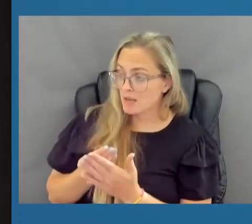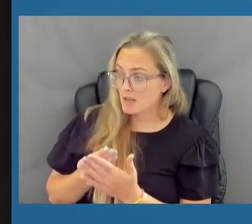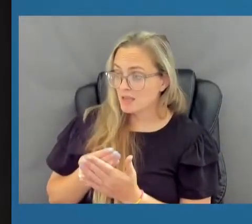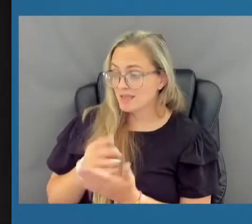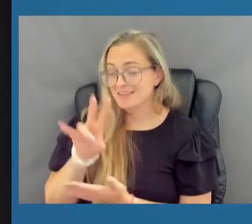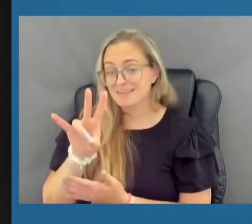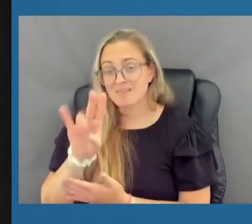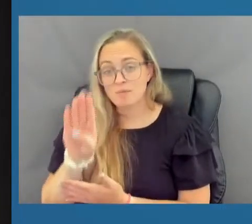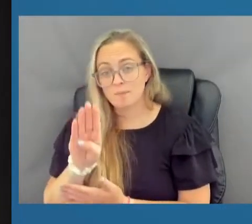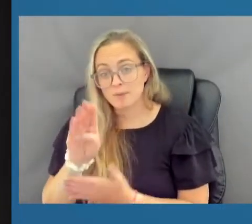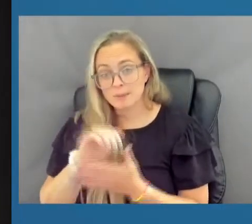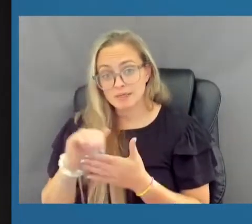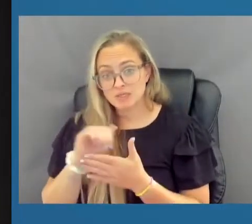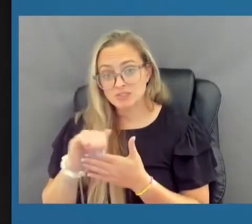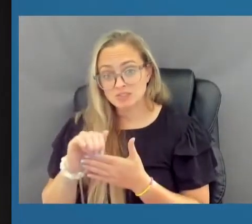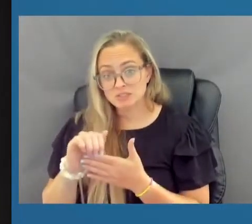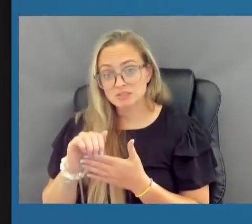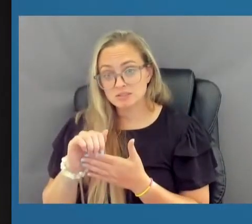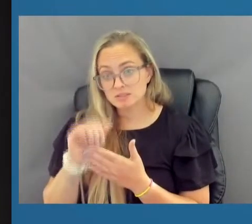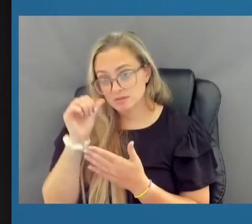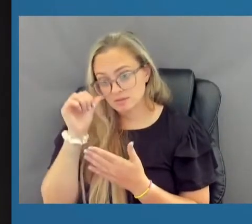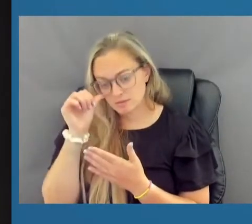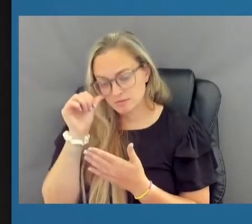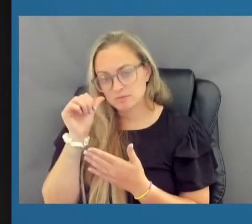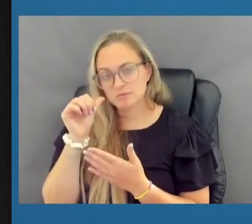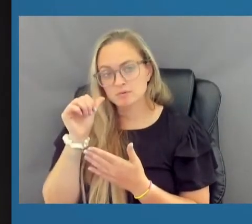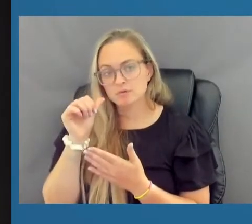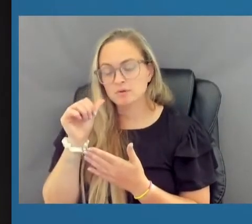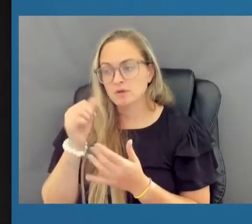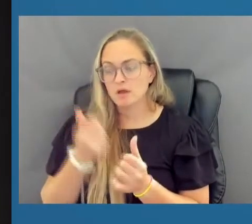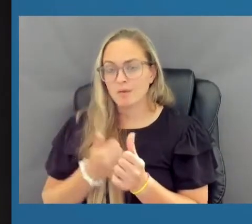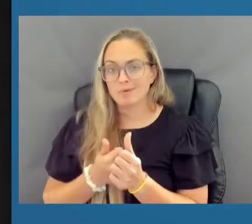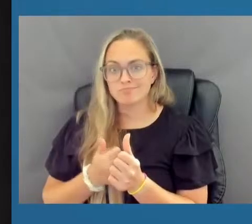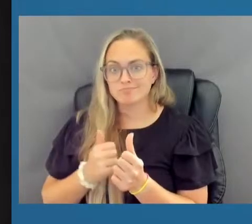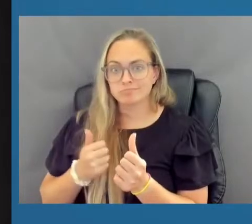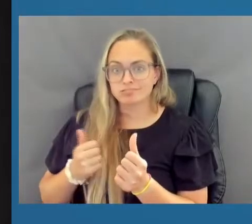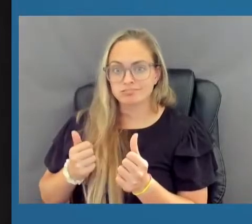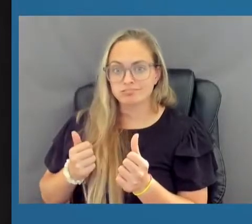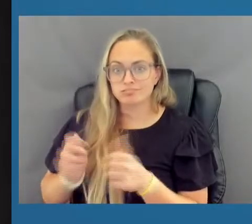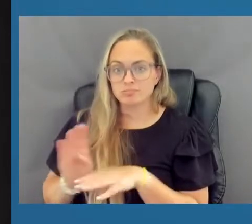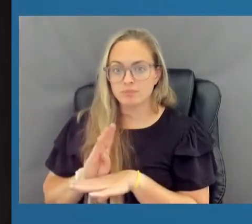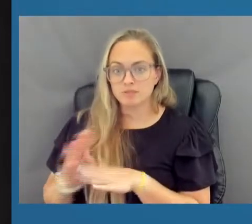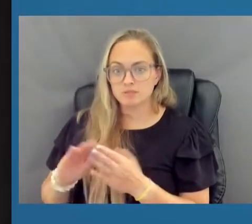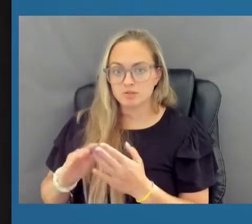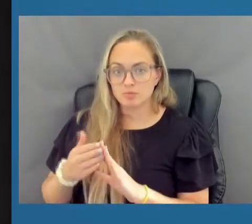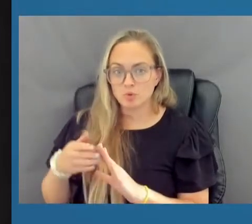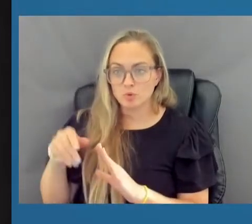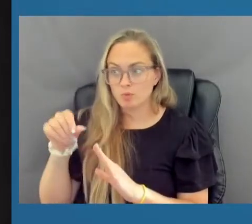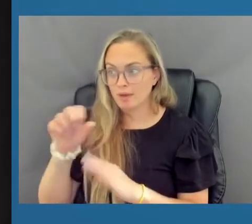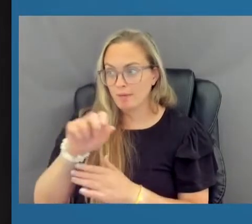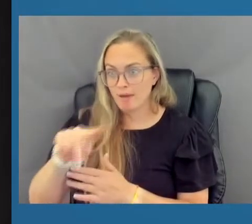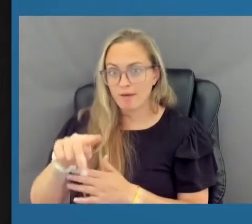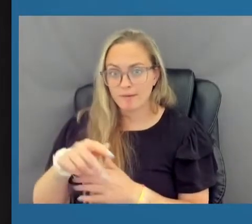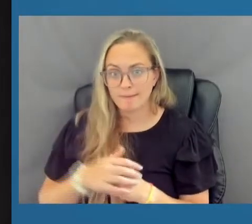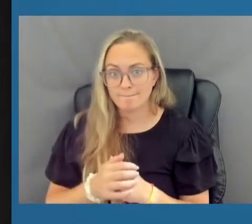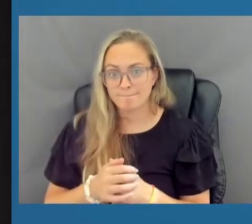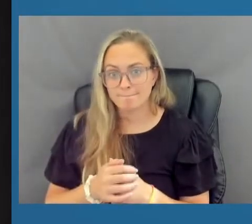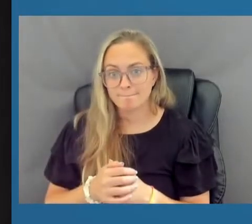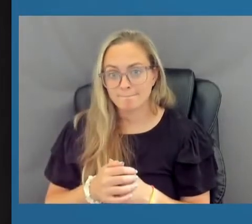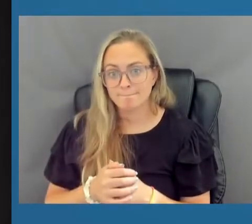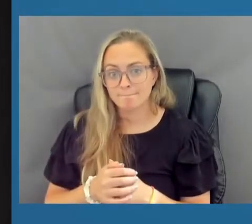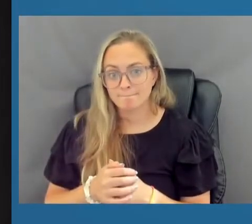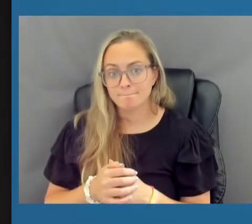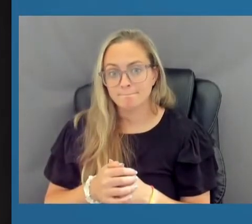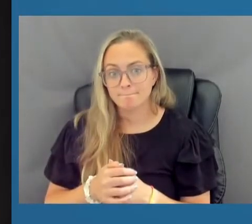billion has been on the backs of our business communities to pay that back. And